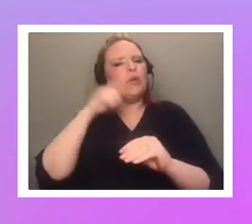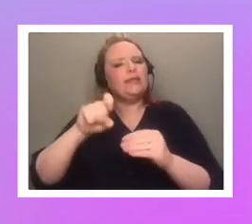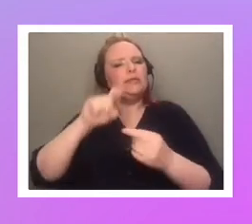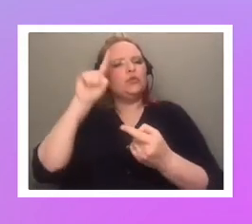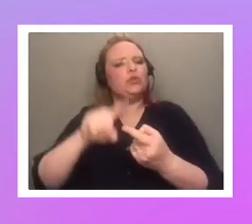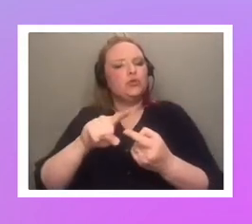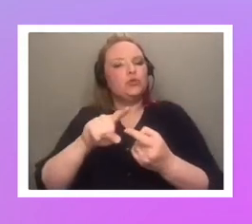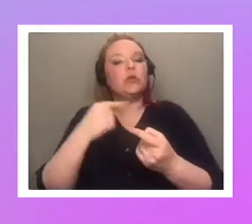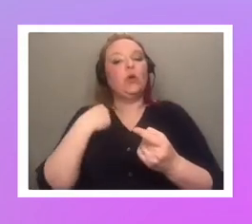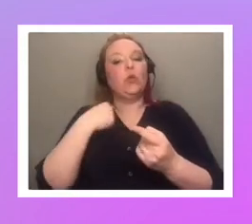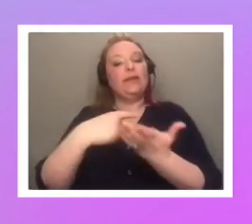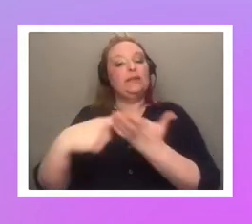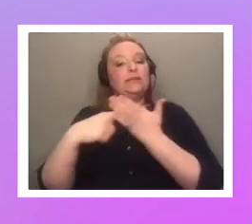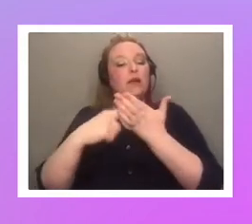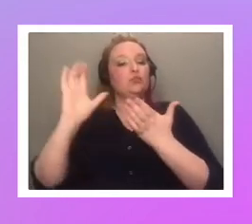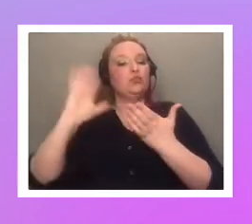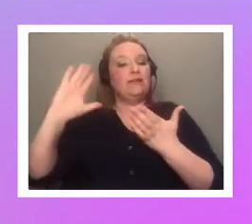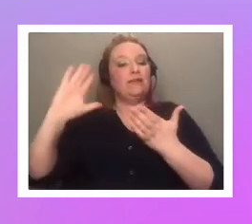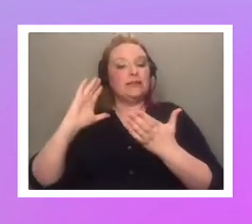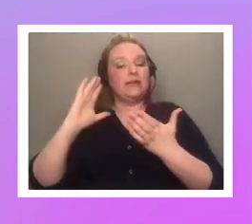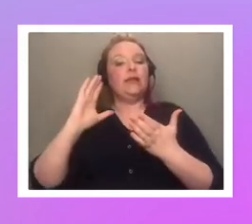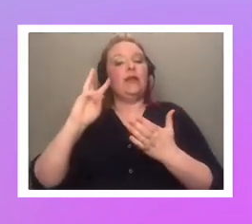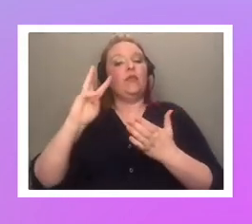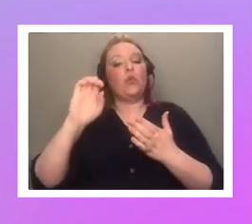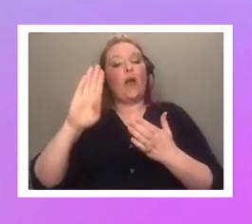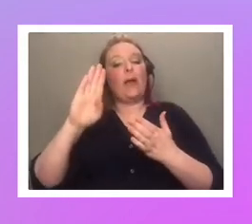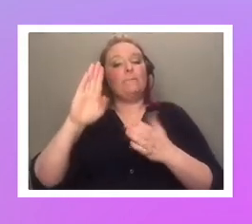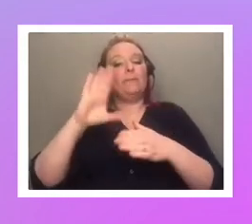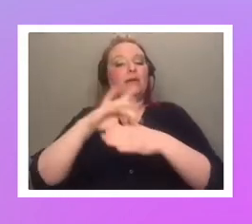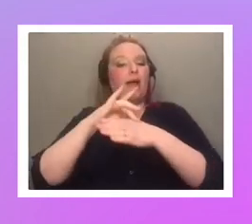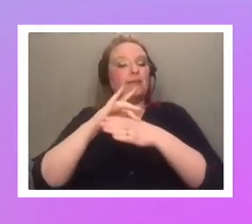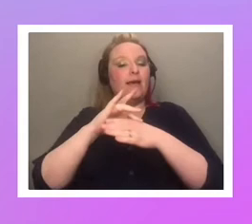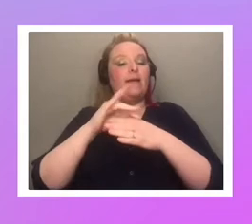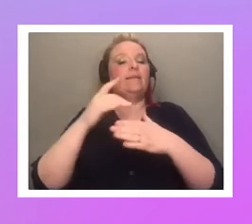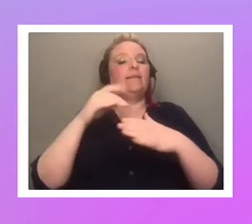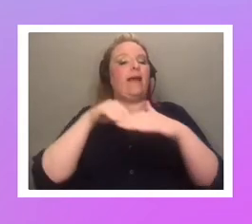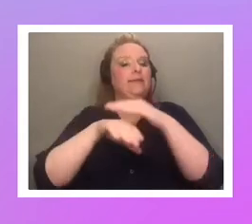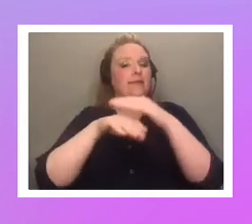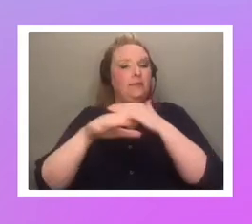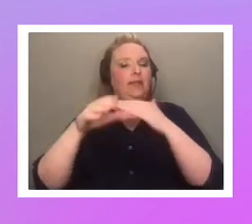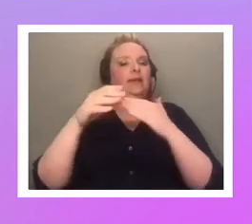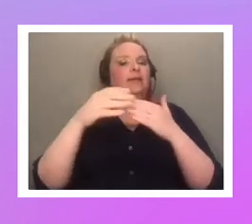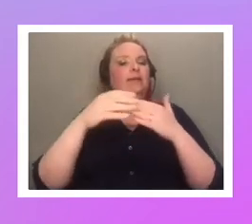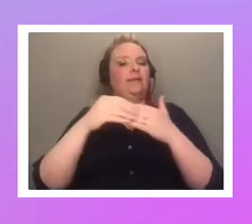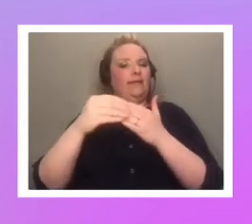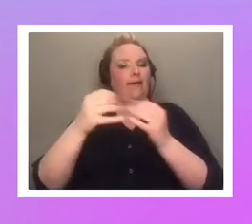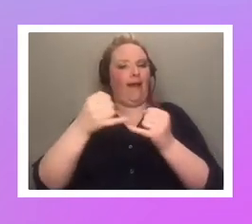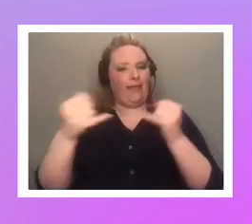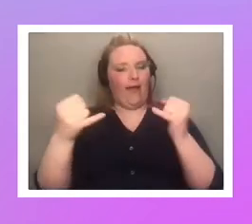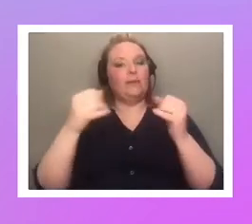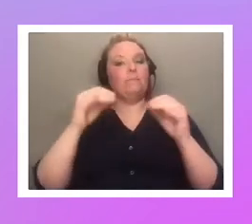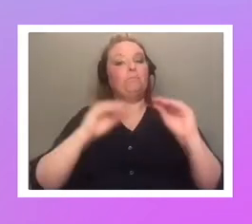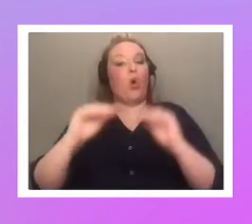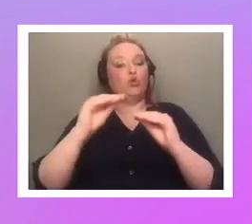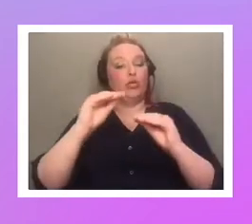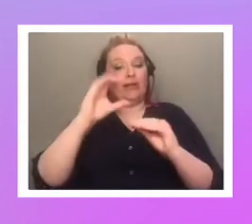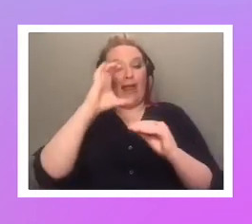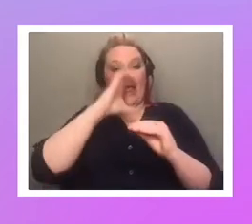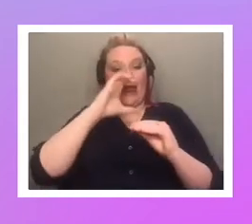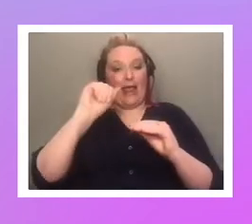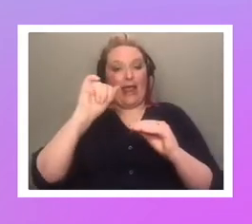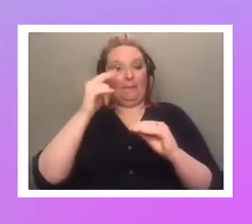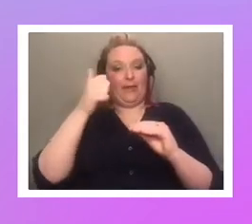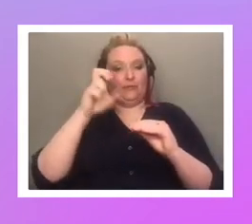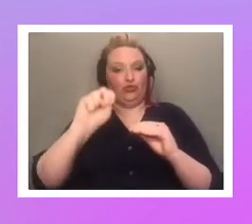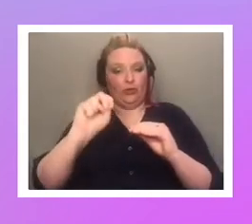reduce? We talked about earlier that the Web Content Accessibility Guidelines tell us that motion animation is the kind of animation